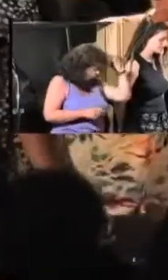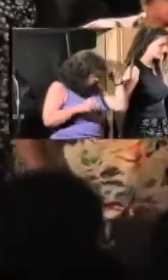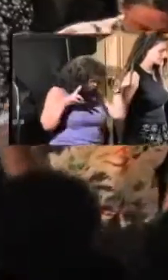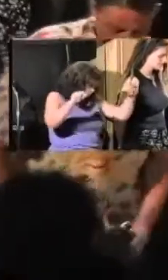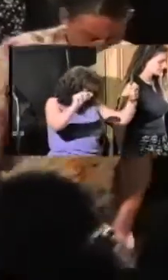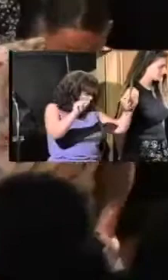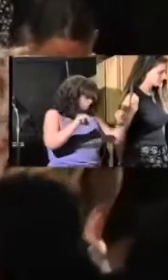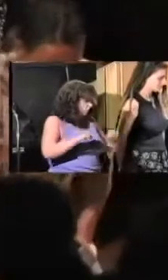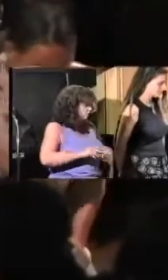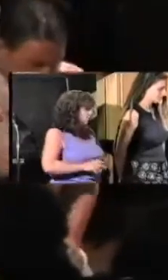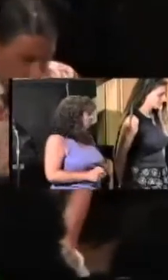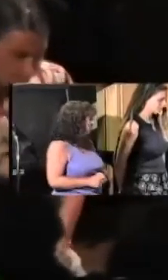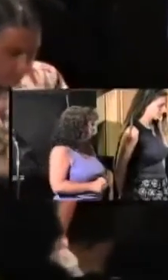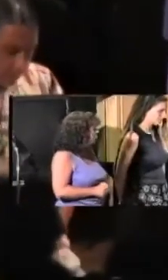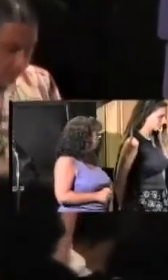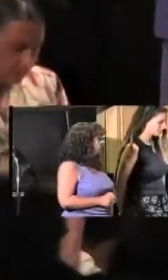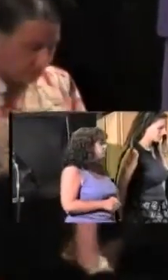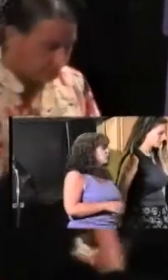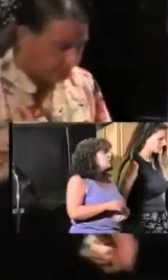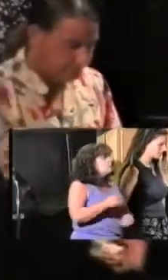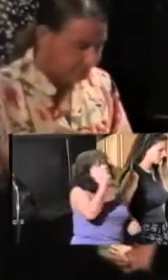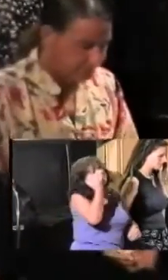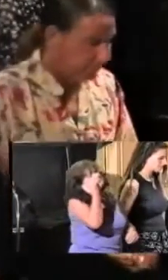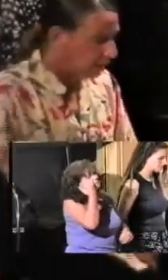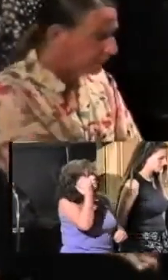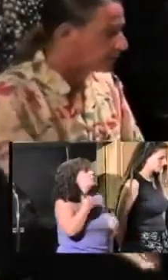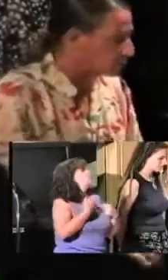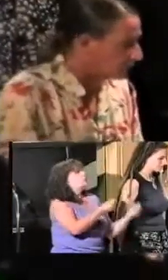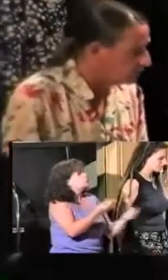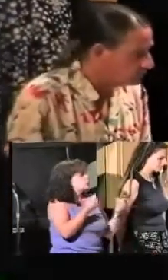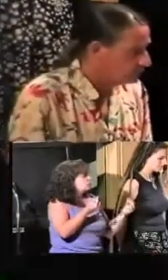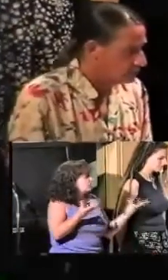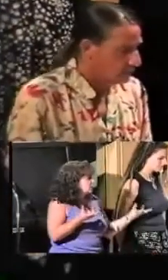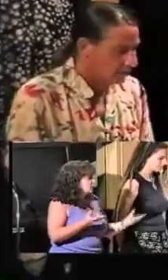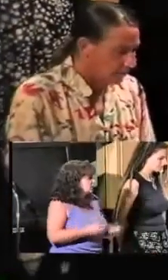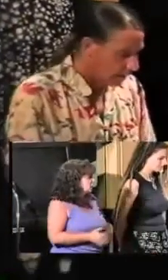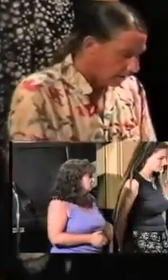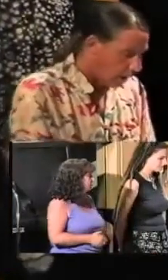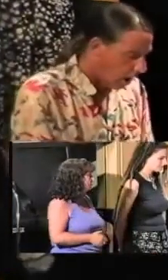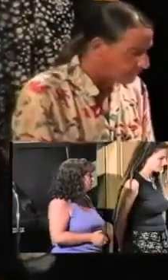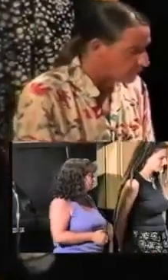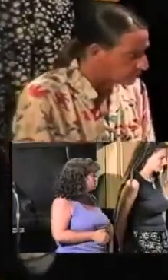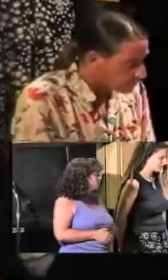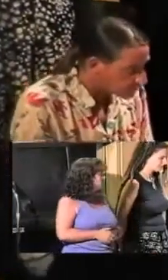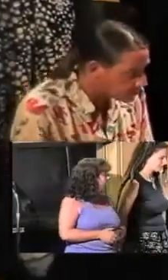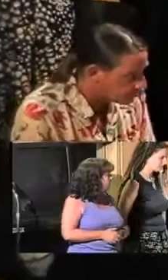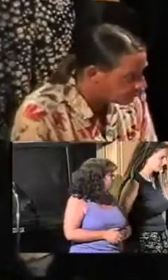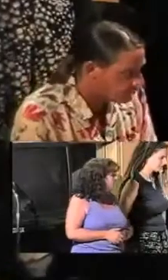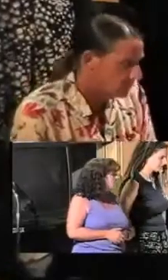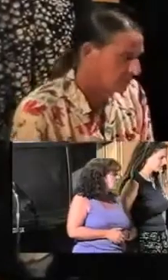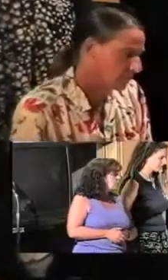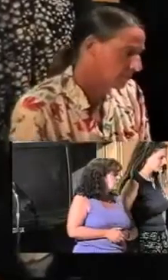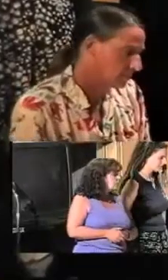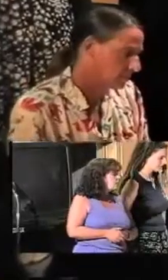Well, what would I be doing? Well, helping other women. How am I going to help anybody, offering Jesse? Peer